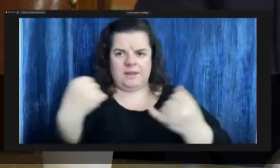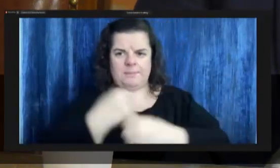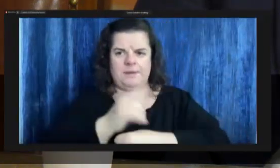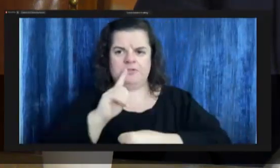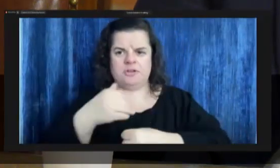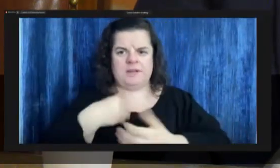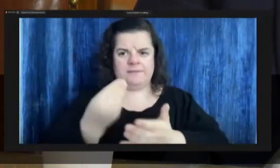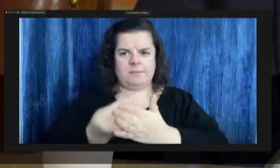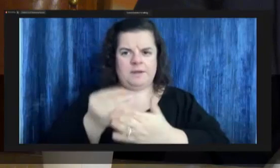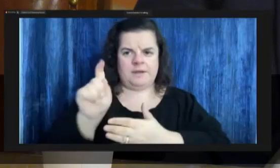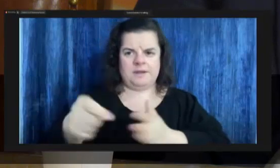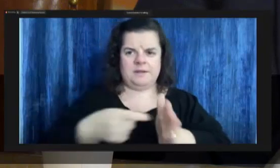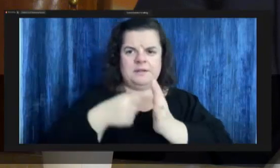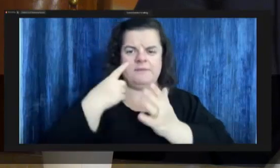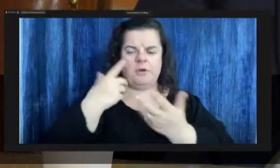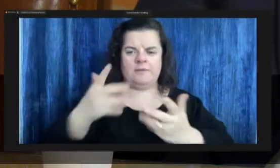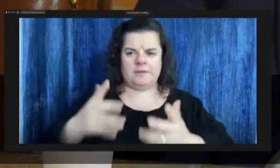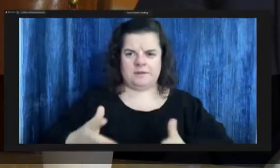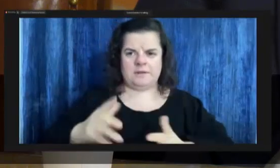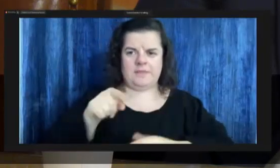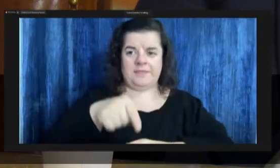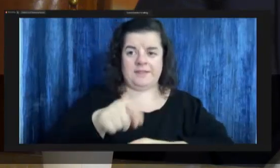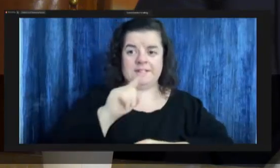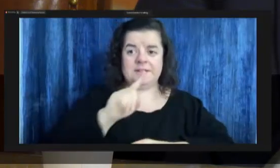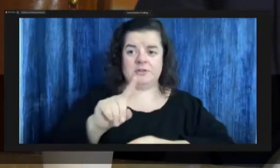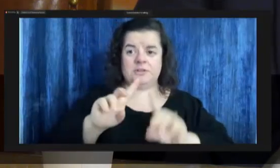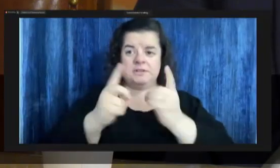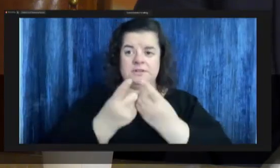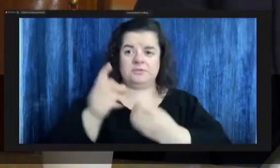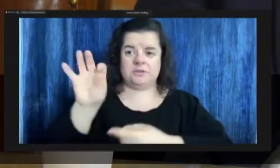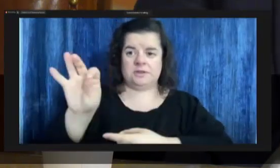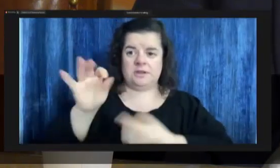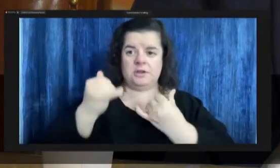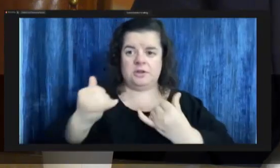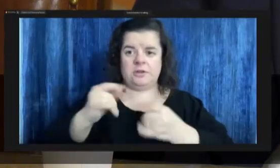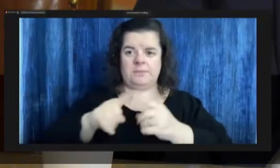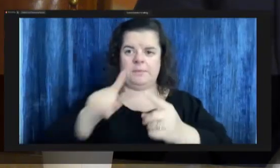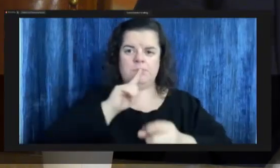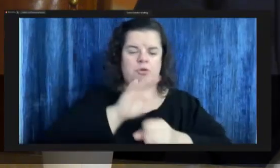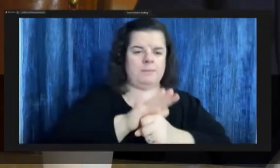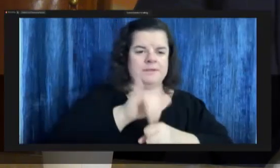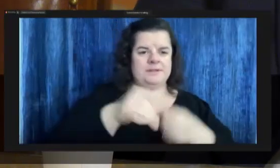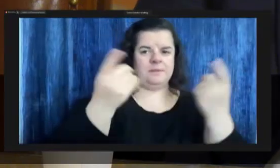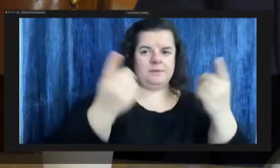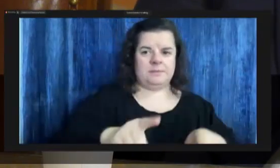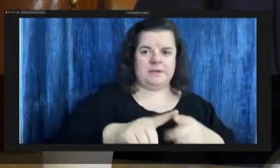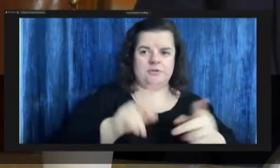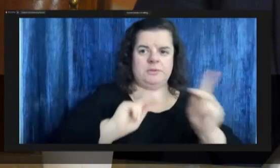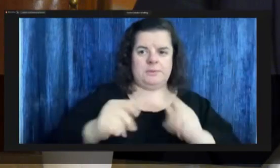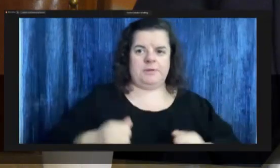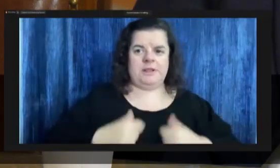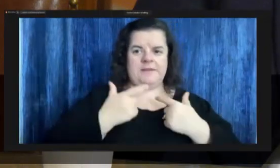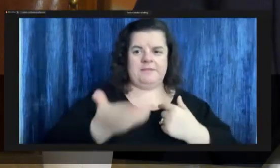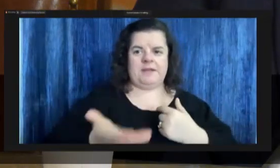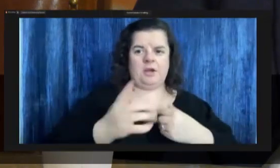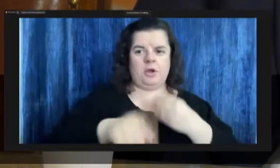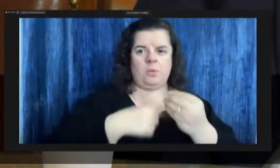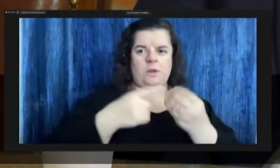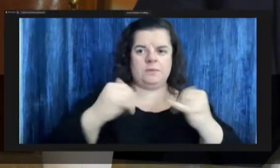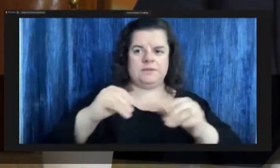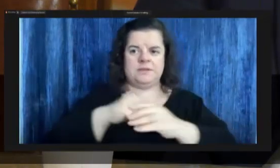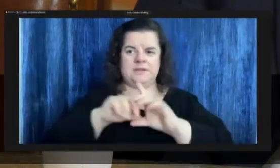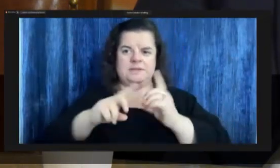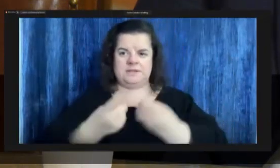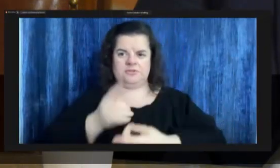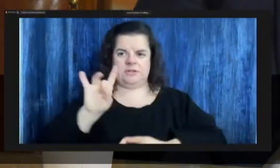funds necessary to get done. This is actually in District 9 currently, but it was a promise that was made to the constituents that it would get done when it was still in District 8